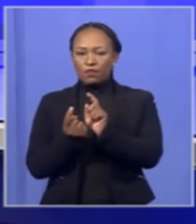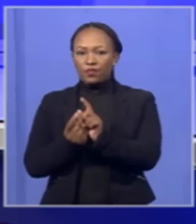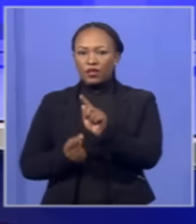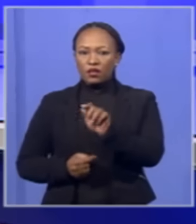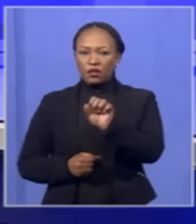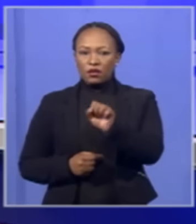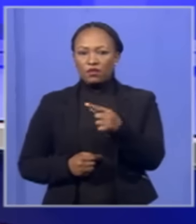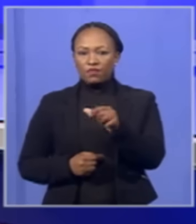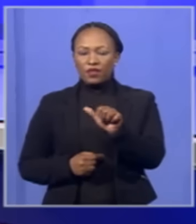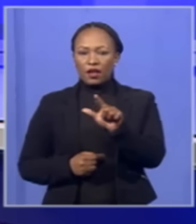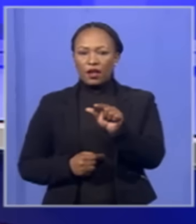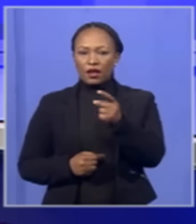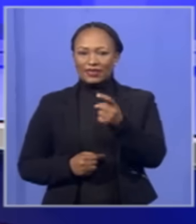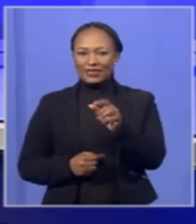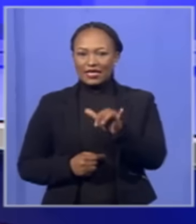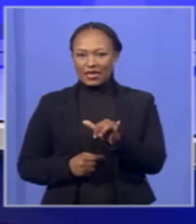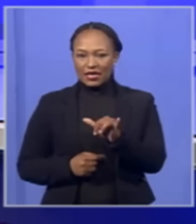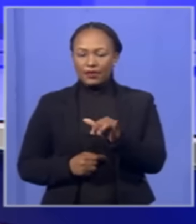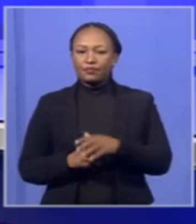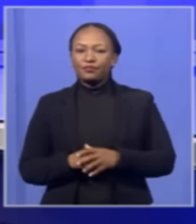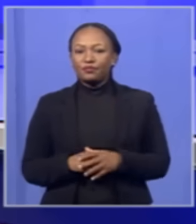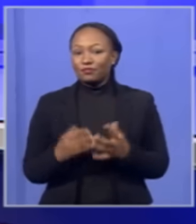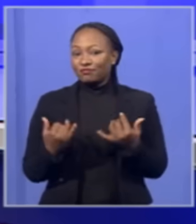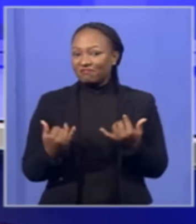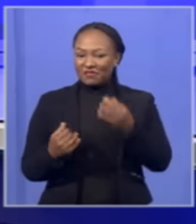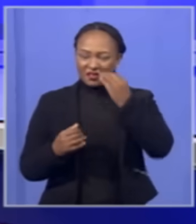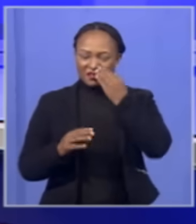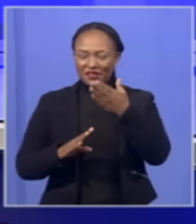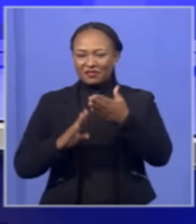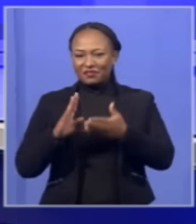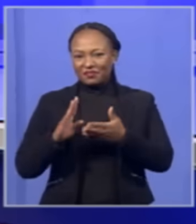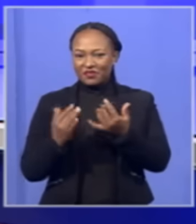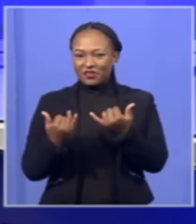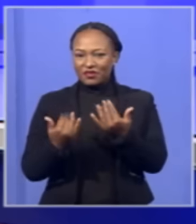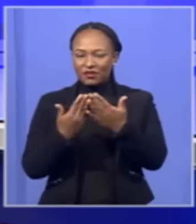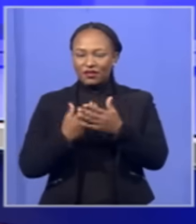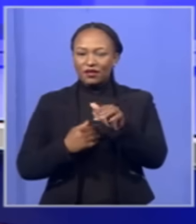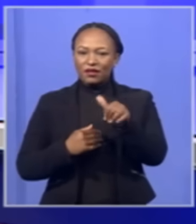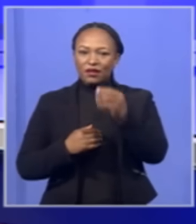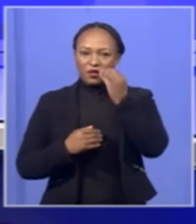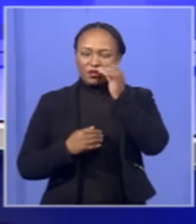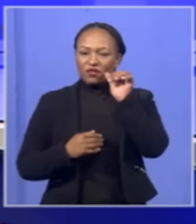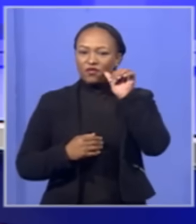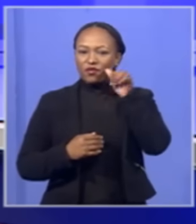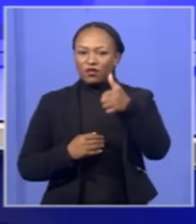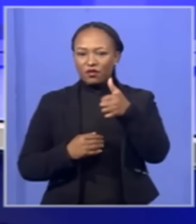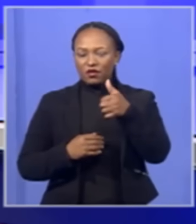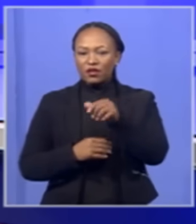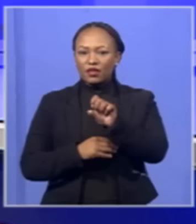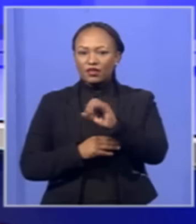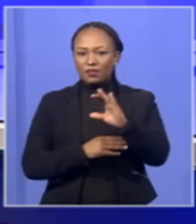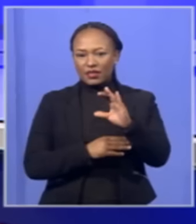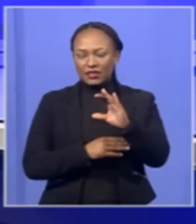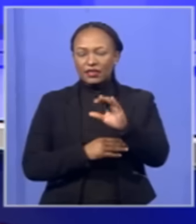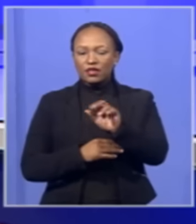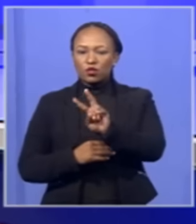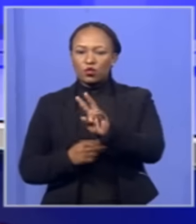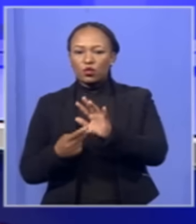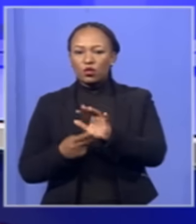Peter Mokaba Stadium. Mothoetso di ne di le kalo tsa segonjono kgaso e latelang ke ya kamoso mo SABC 2